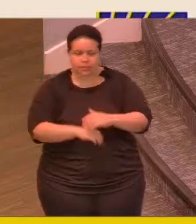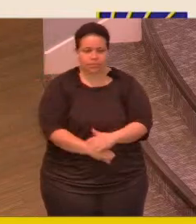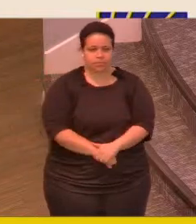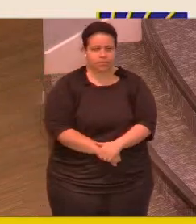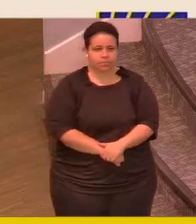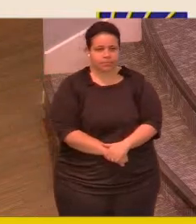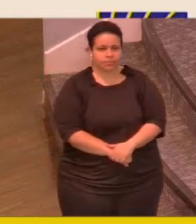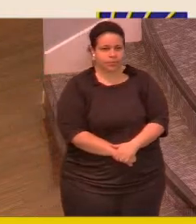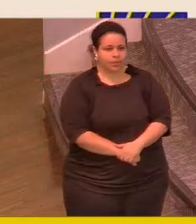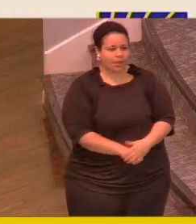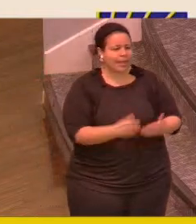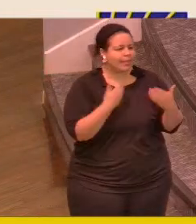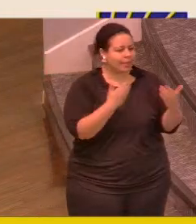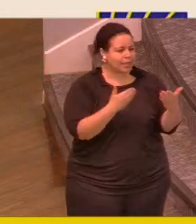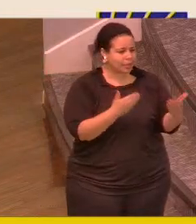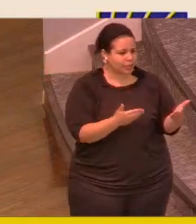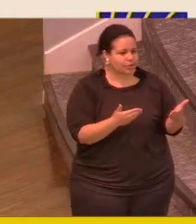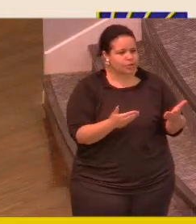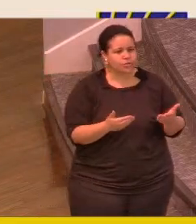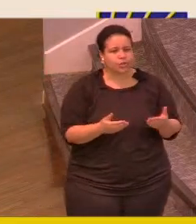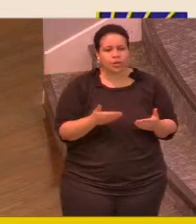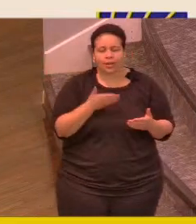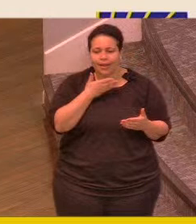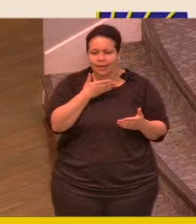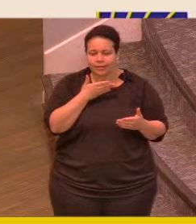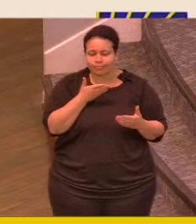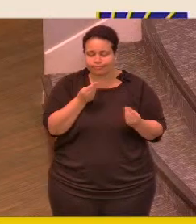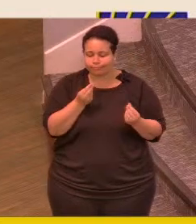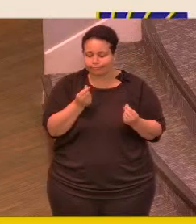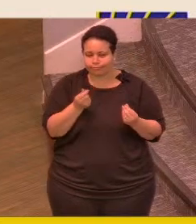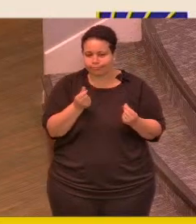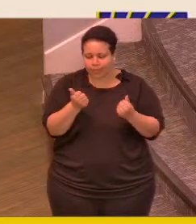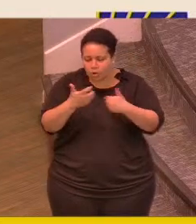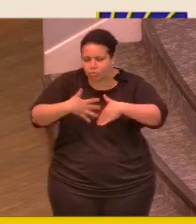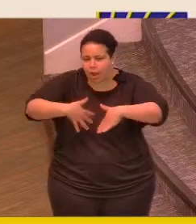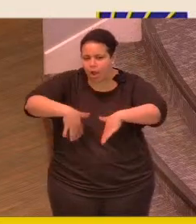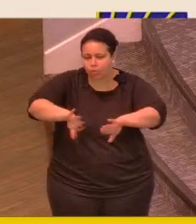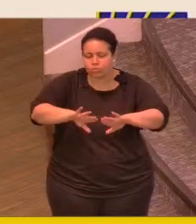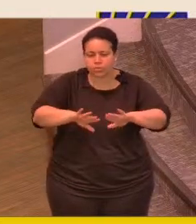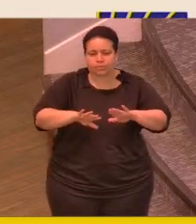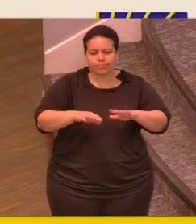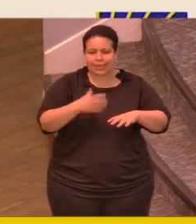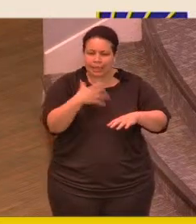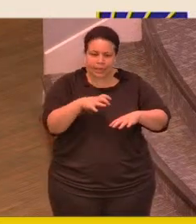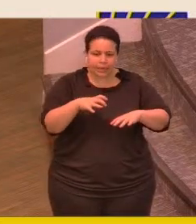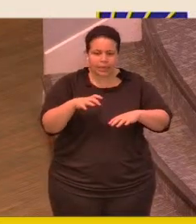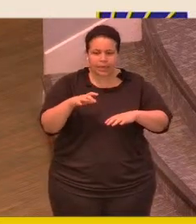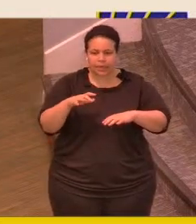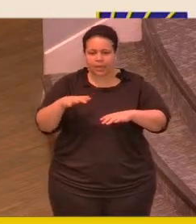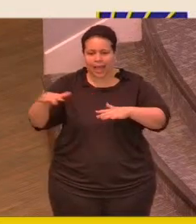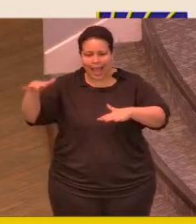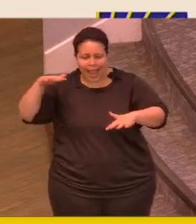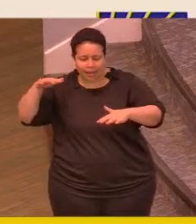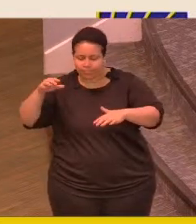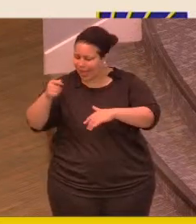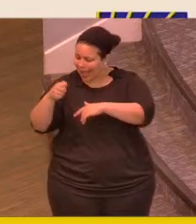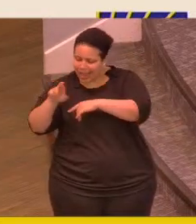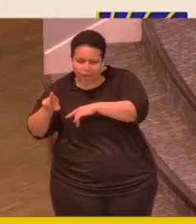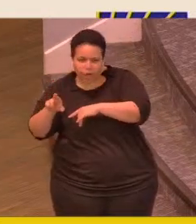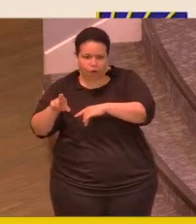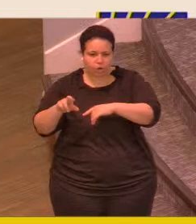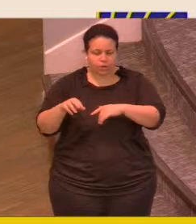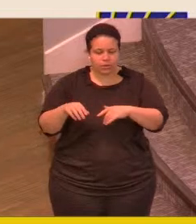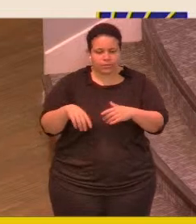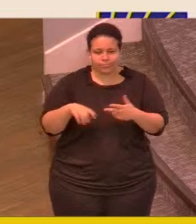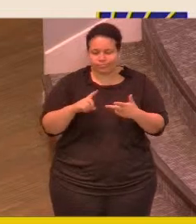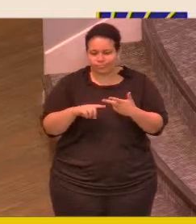So like our grounds, plant services, heating and air, plumbing, those people Correct. are a good bulk